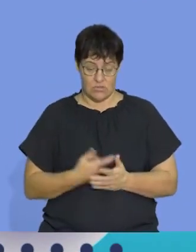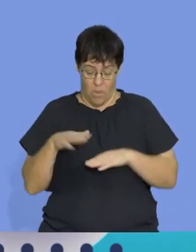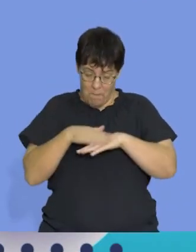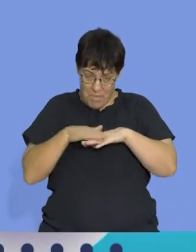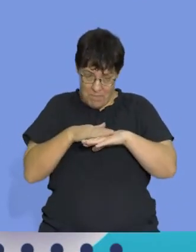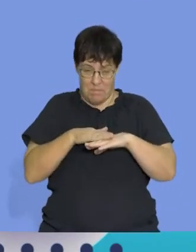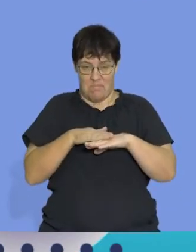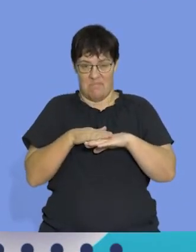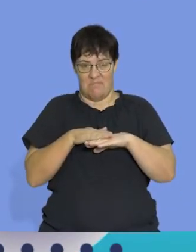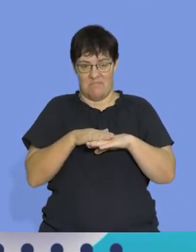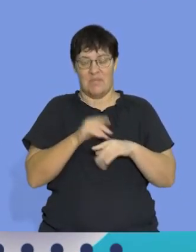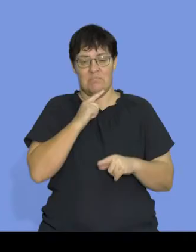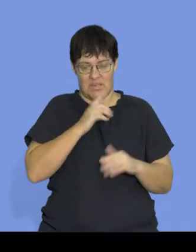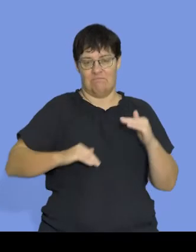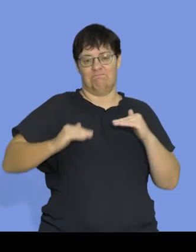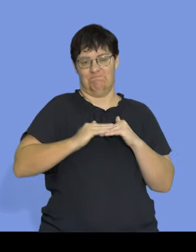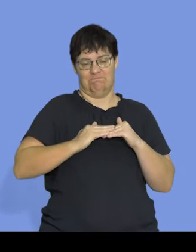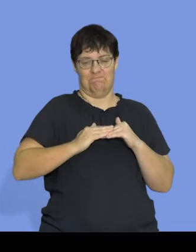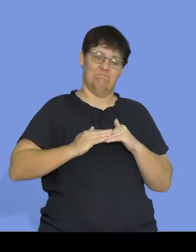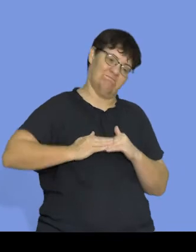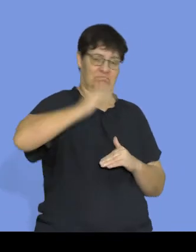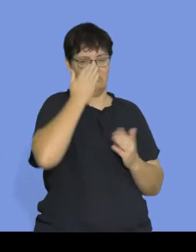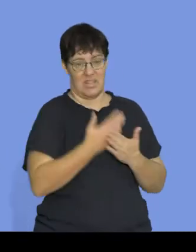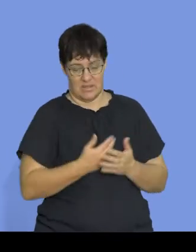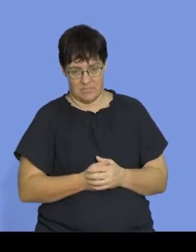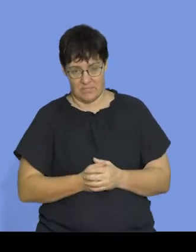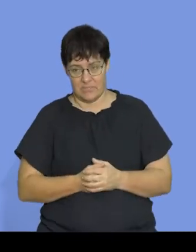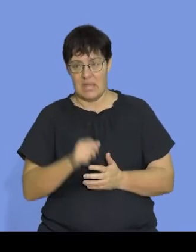is actually the threshold, right? So the SI unit of